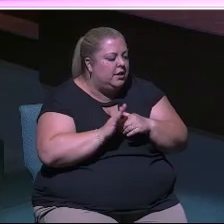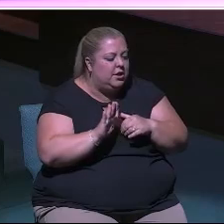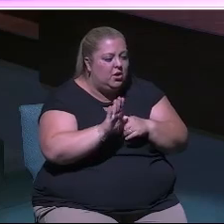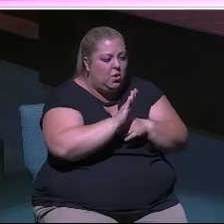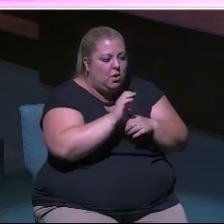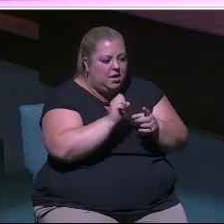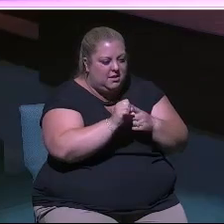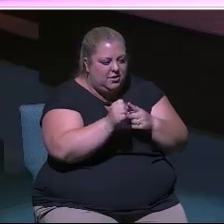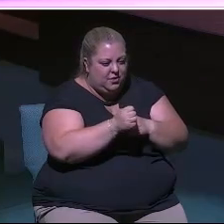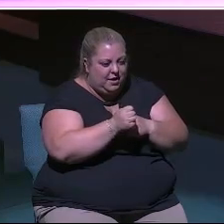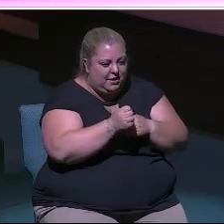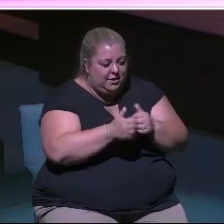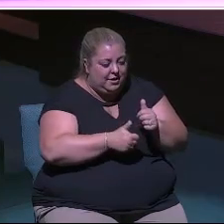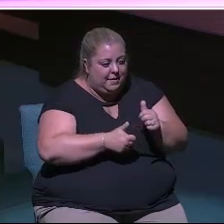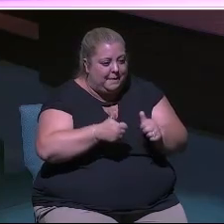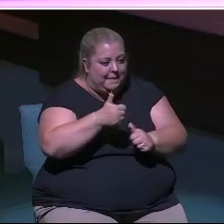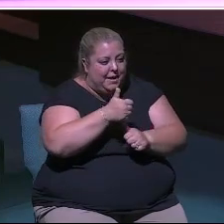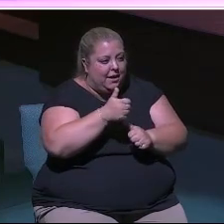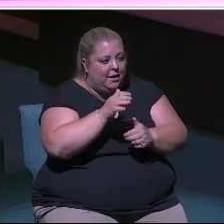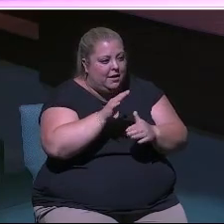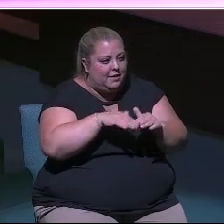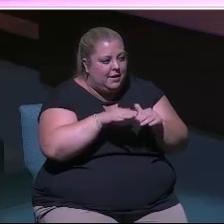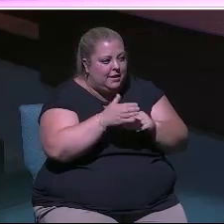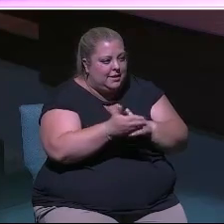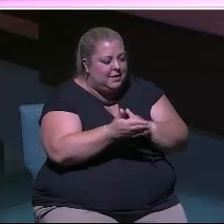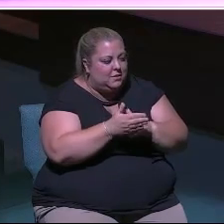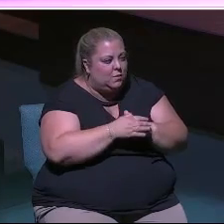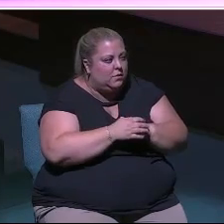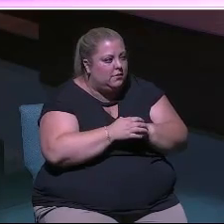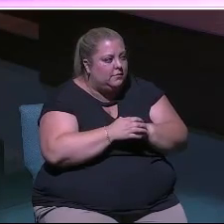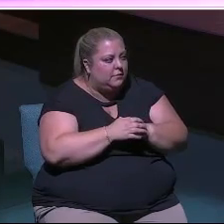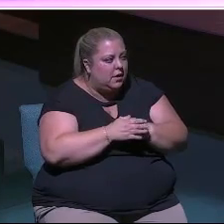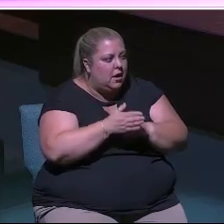one? Our God knows, and our God can